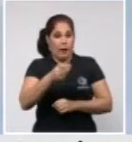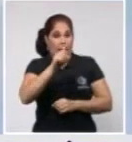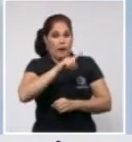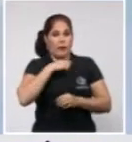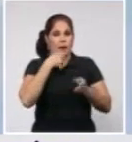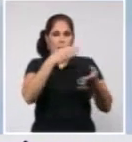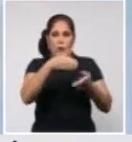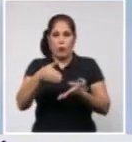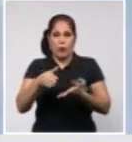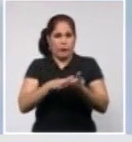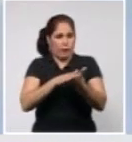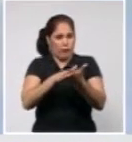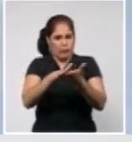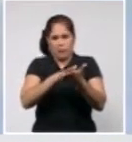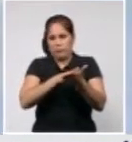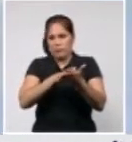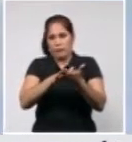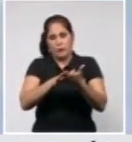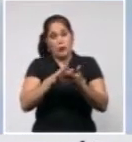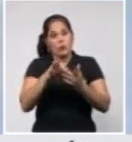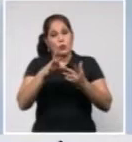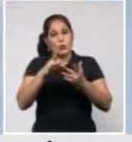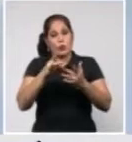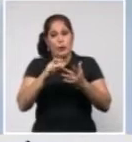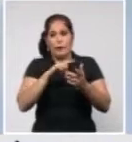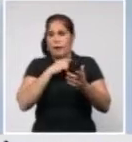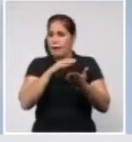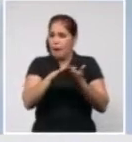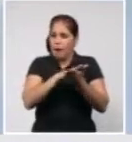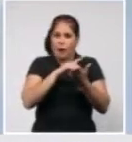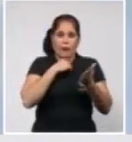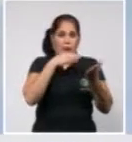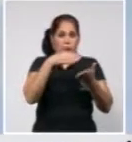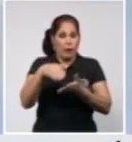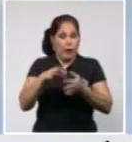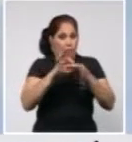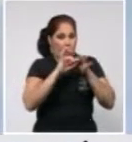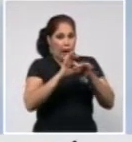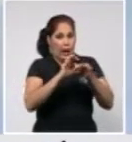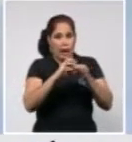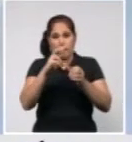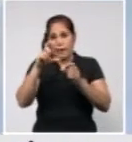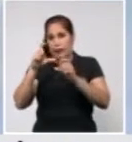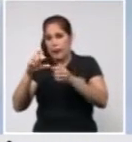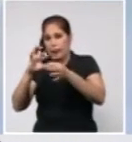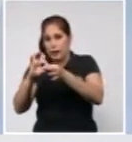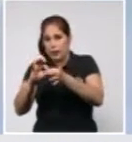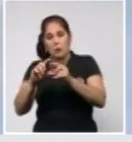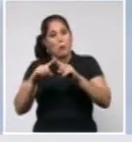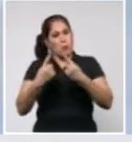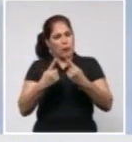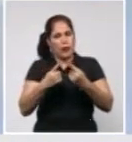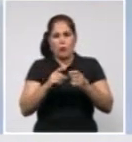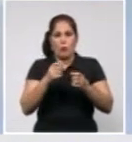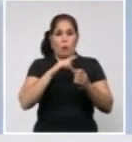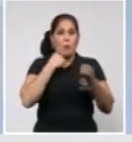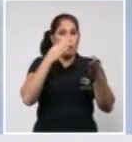Yesterday, no one died as a result of the virus, meaning that the COVID death toll on the island remains